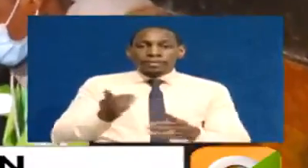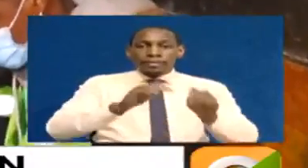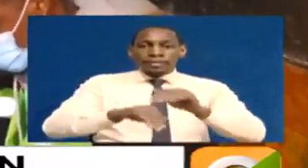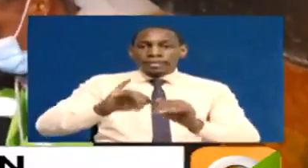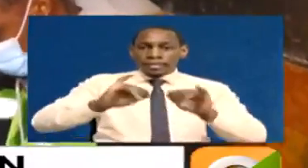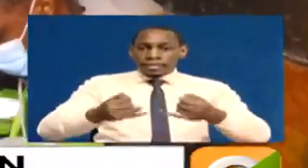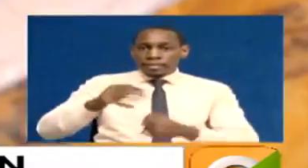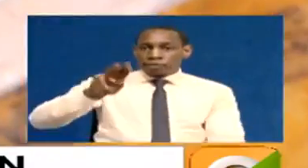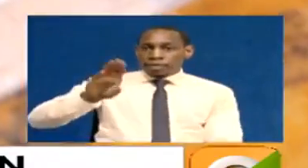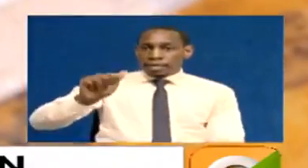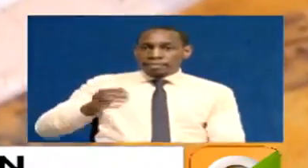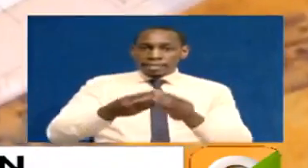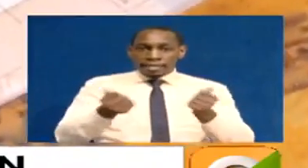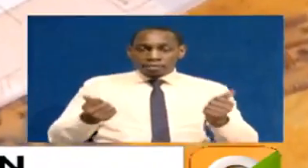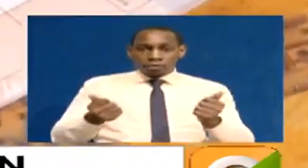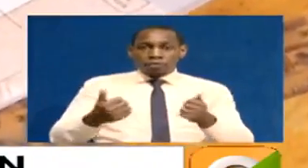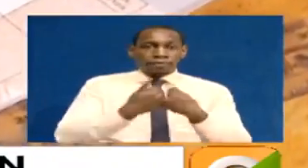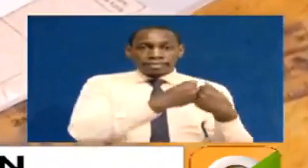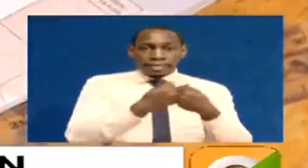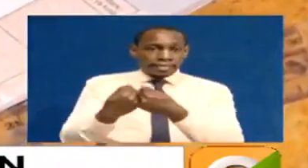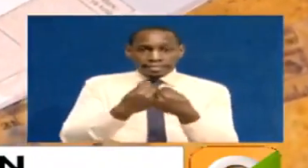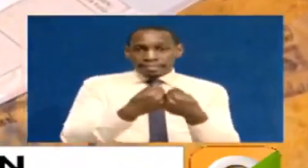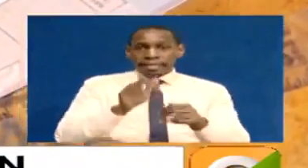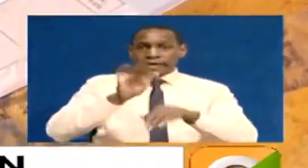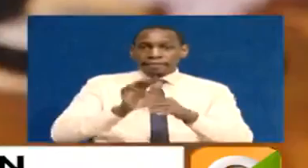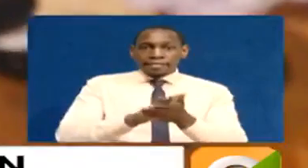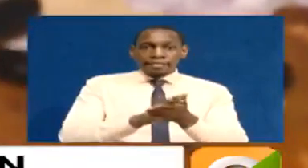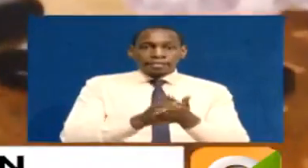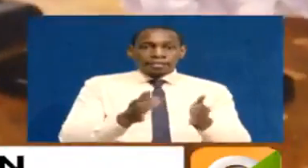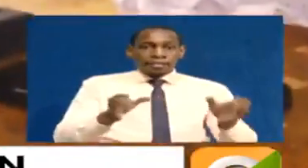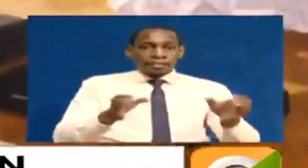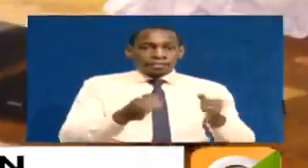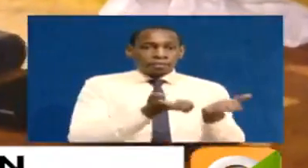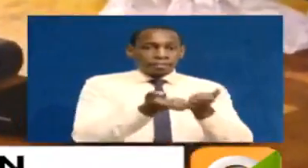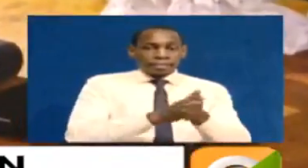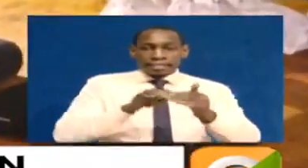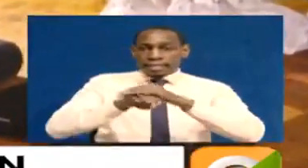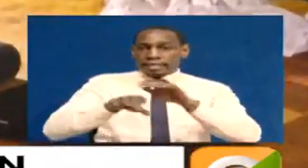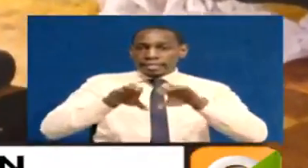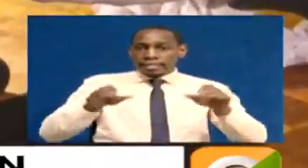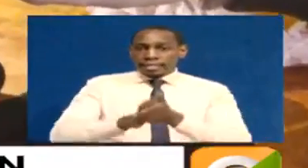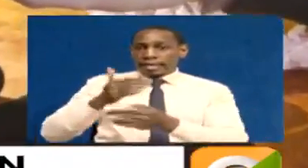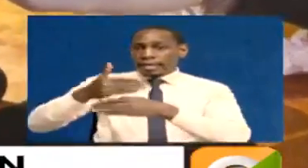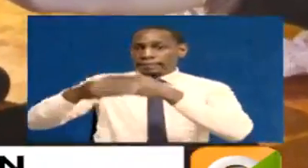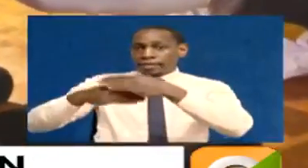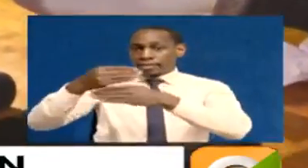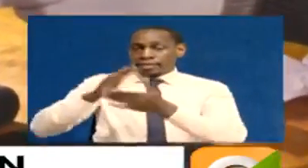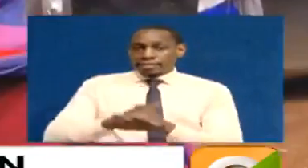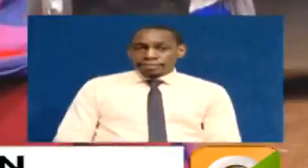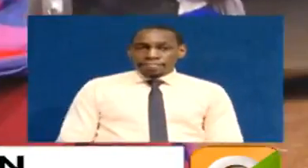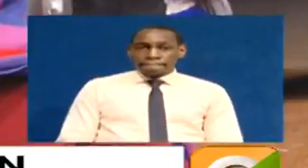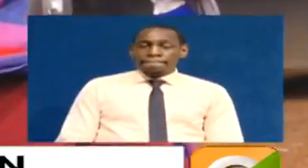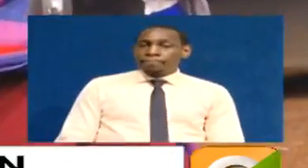MCA who will further address the present-day challenges facing small businesses, access to markets, and infrastructure in the